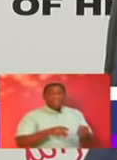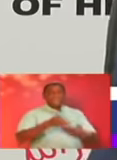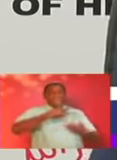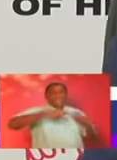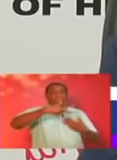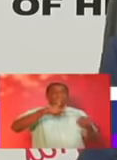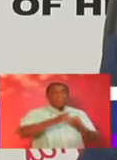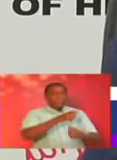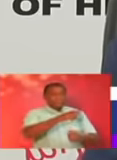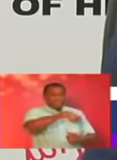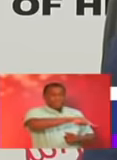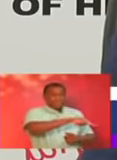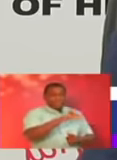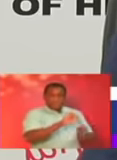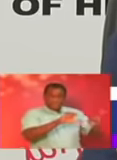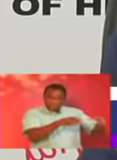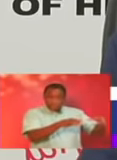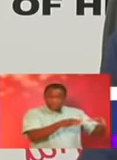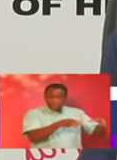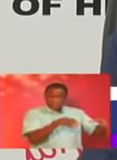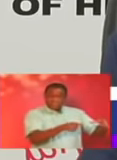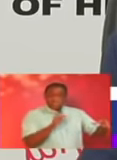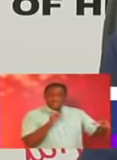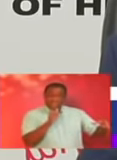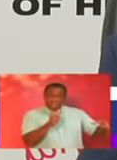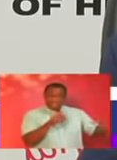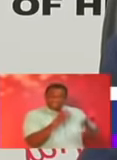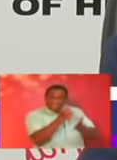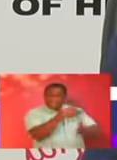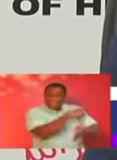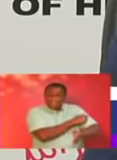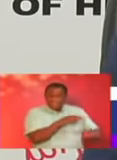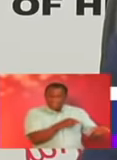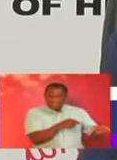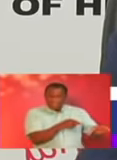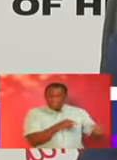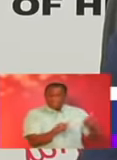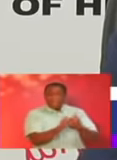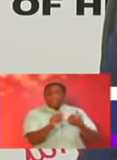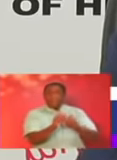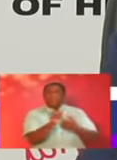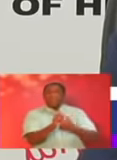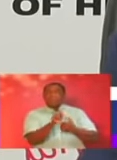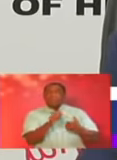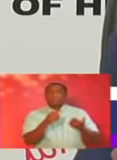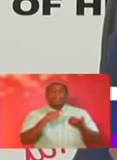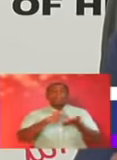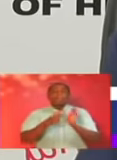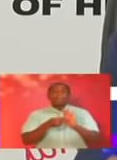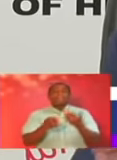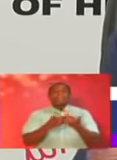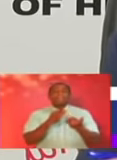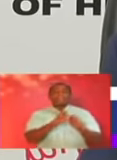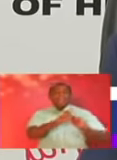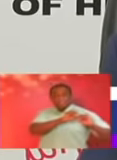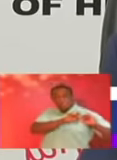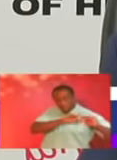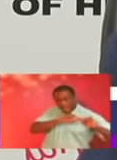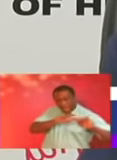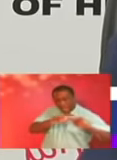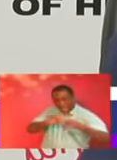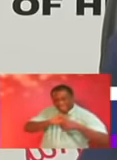we are asking that if we could get at the shop floor level, which is where your customer service